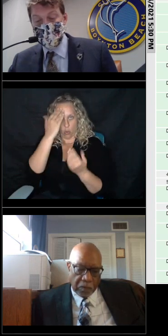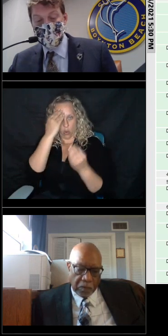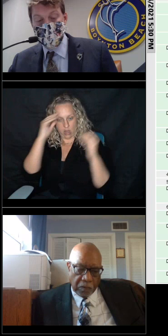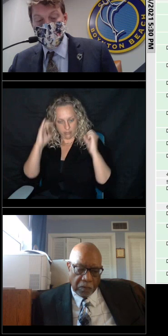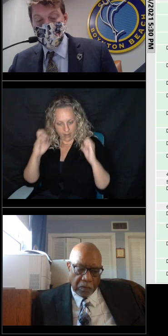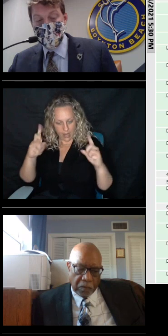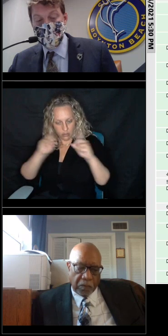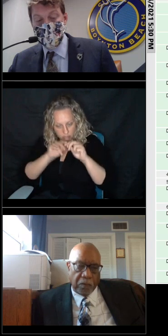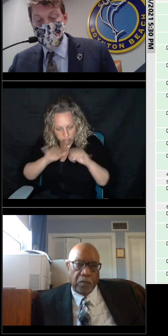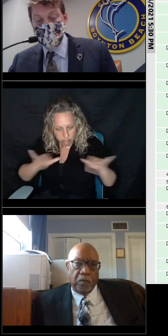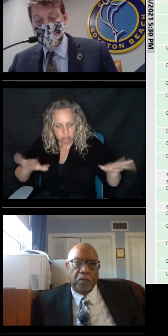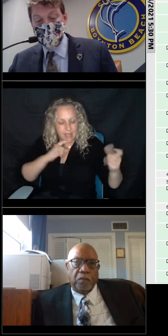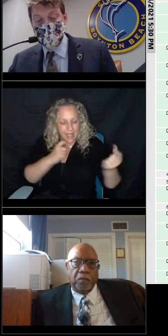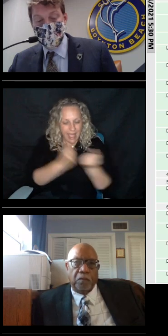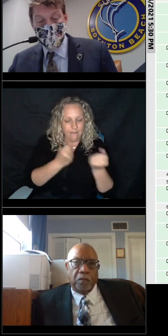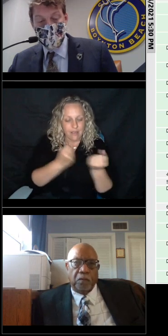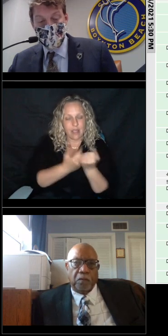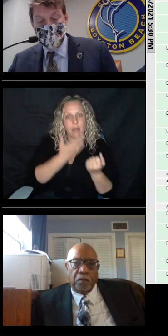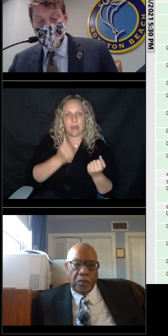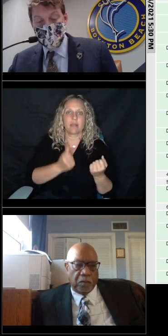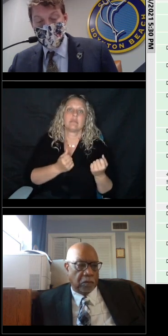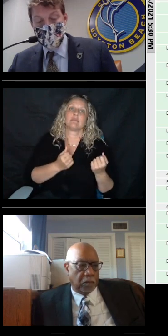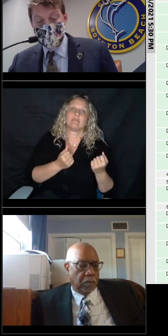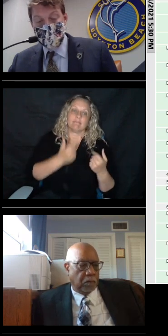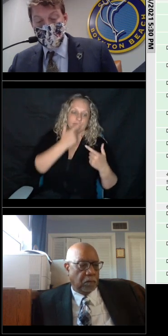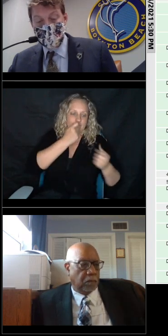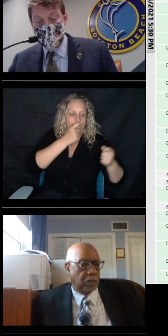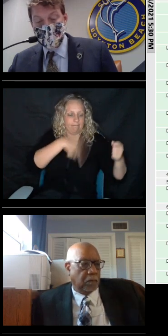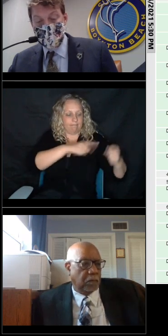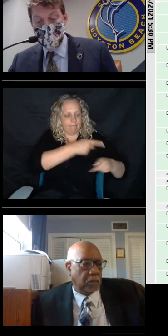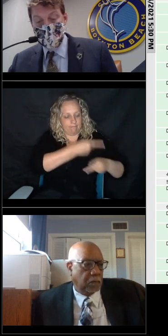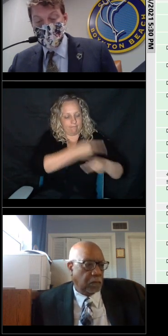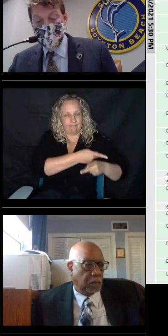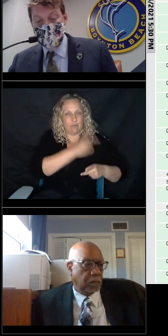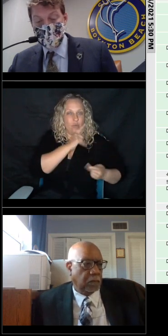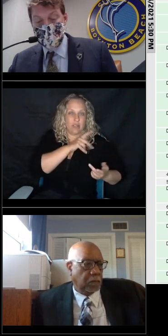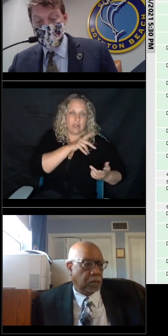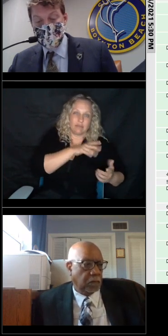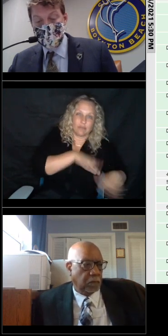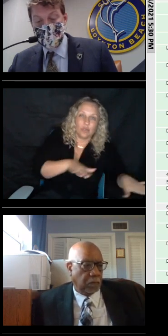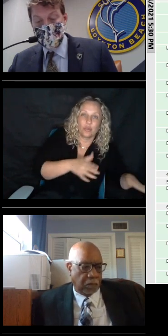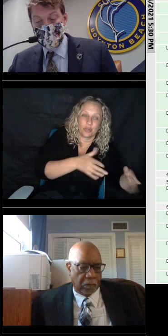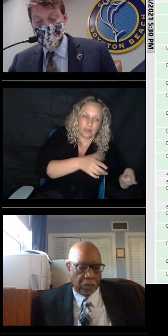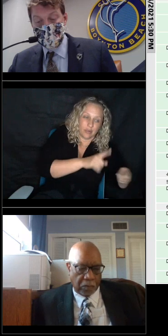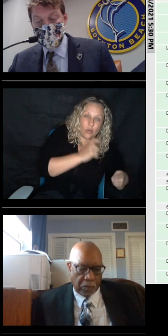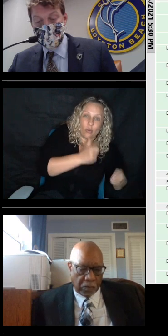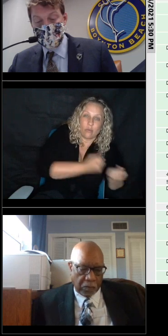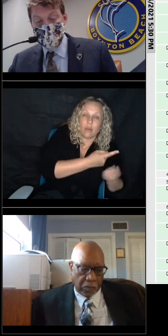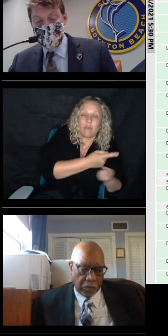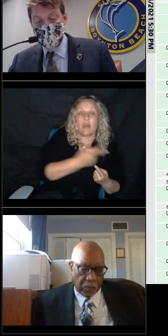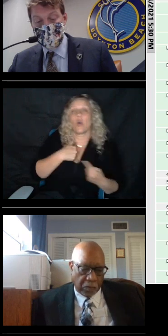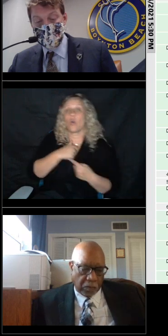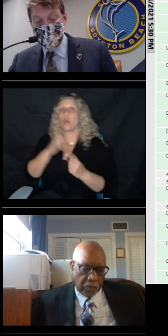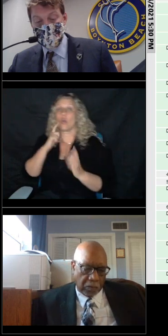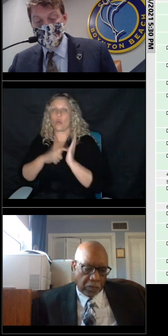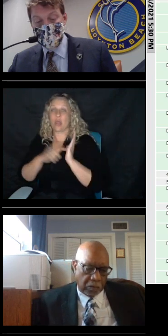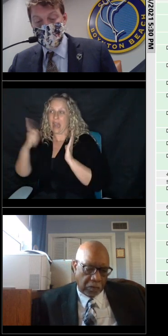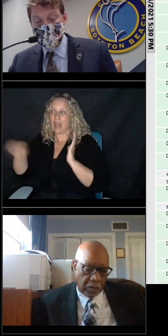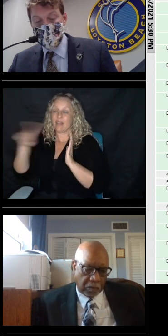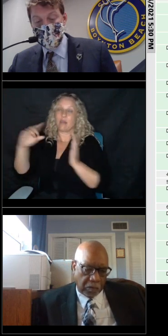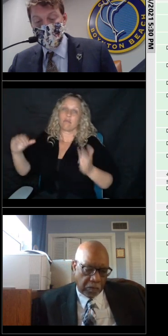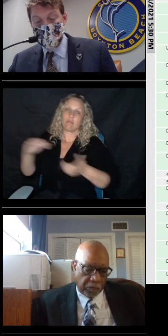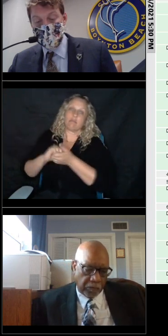for the best interest of our community's most vulnerable. And whereas the Guardian Ad Litem program and Speak Up for Kids are hereby recognized for their joint